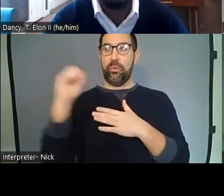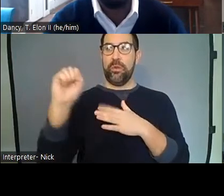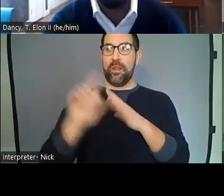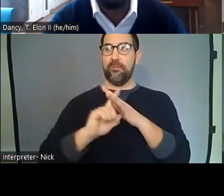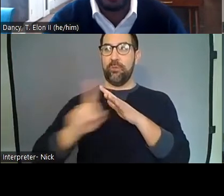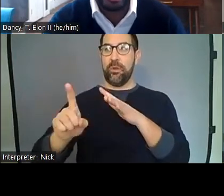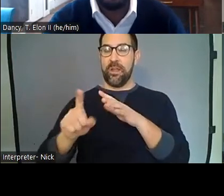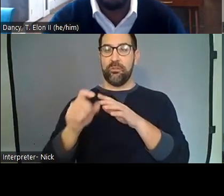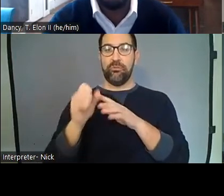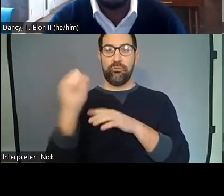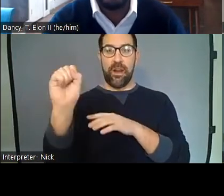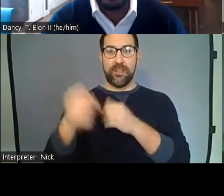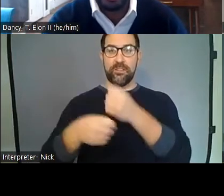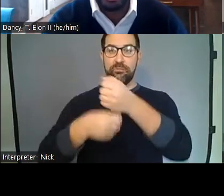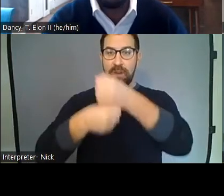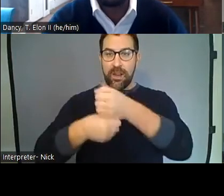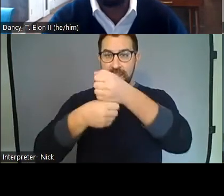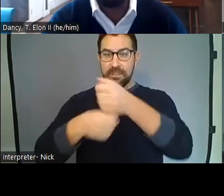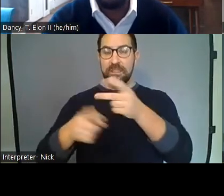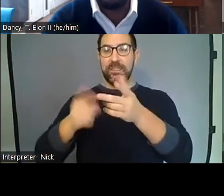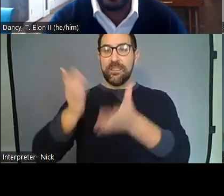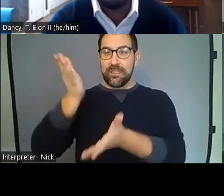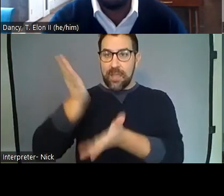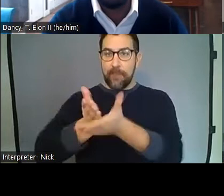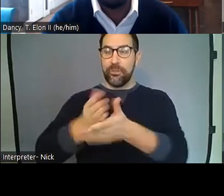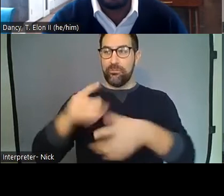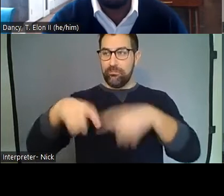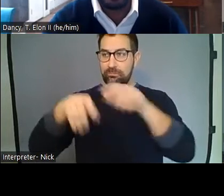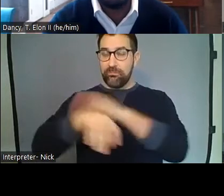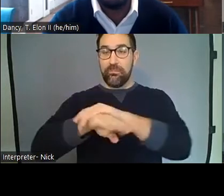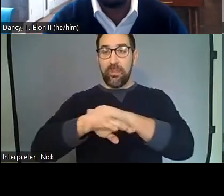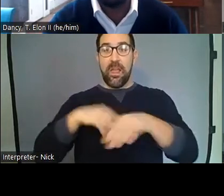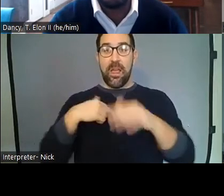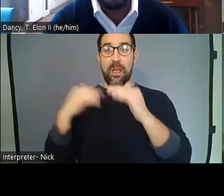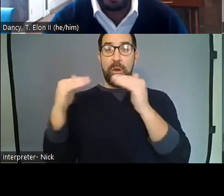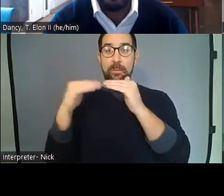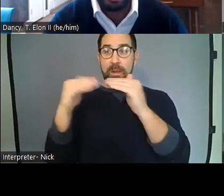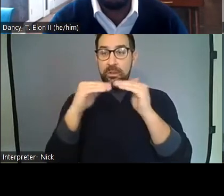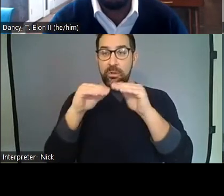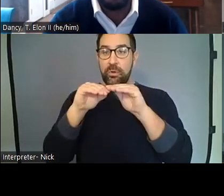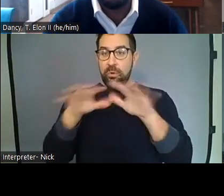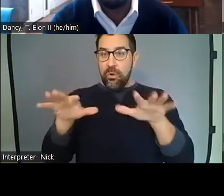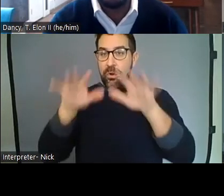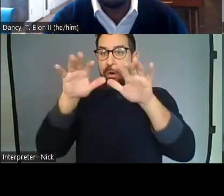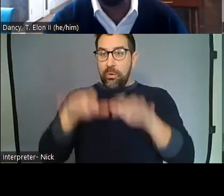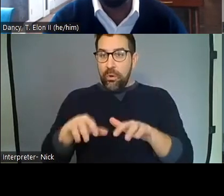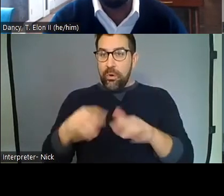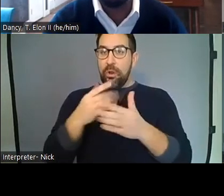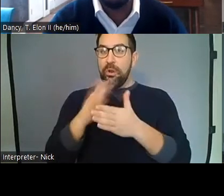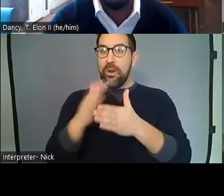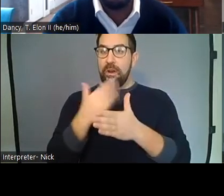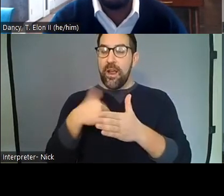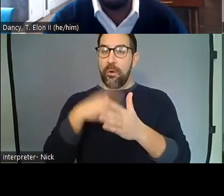strikes, stoppages, and we actually wrote a message to our colleagues to share our observations and